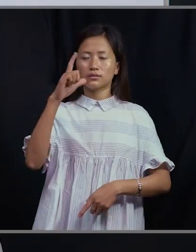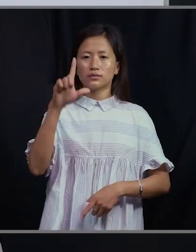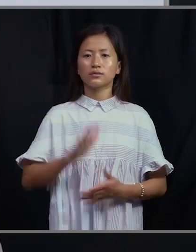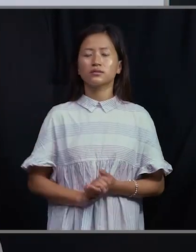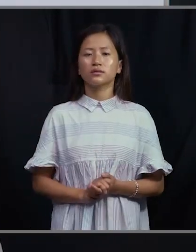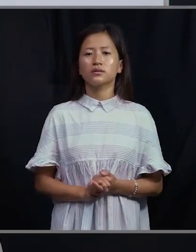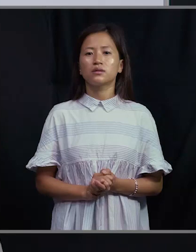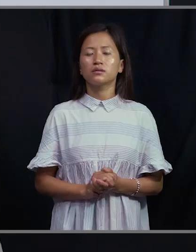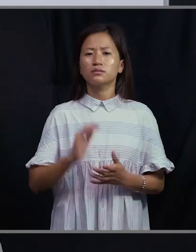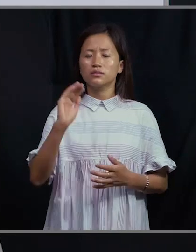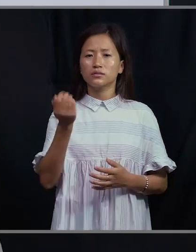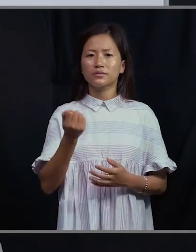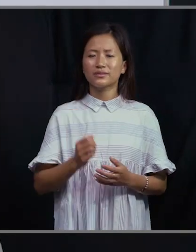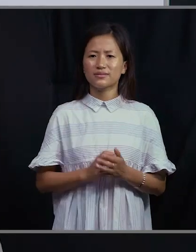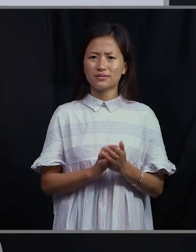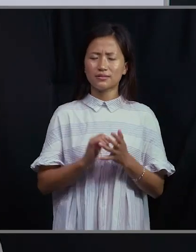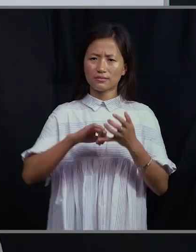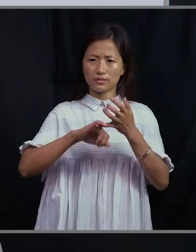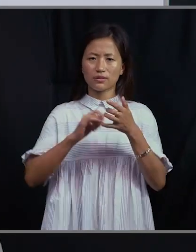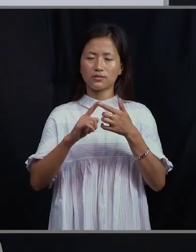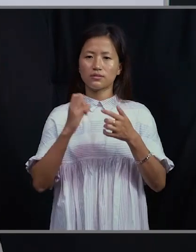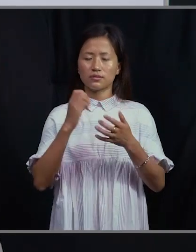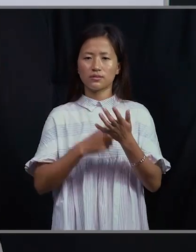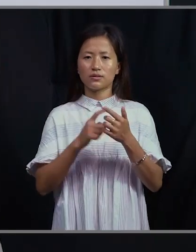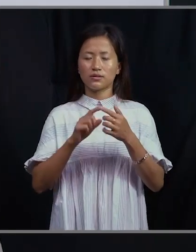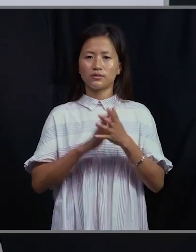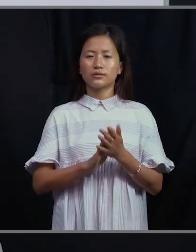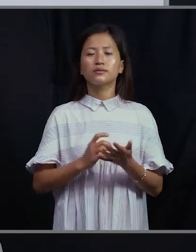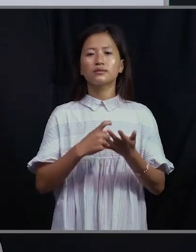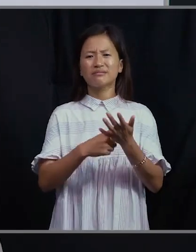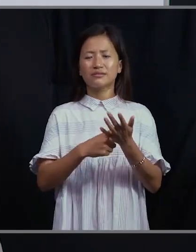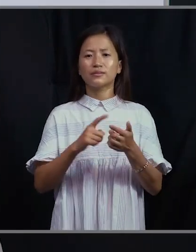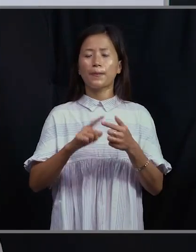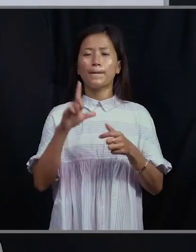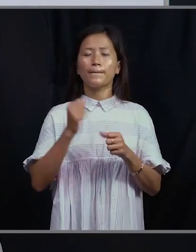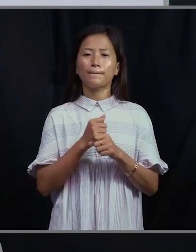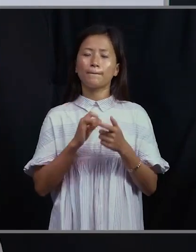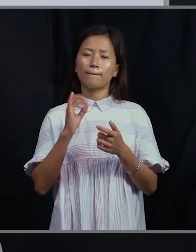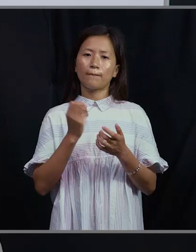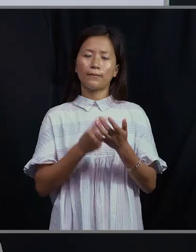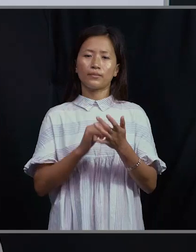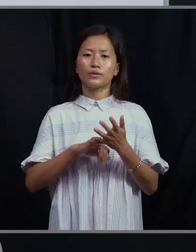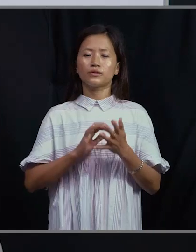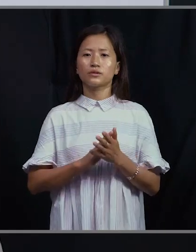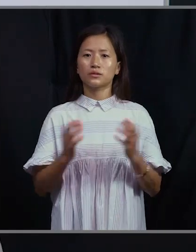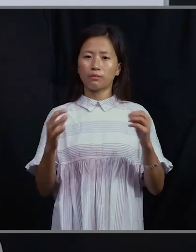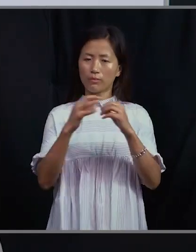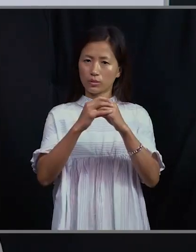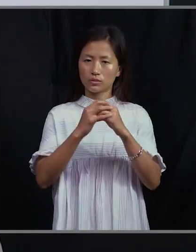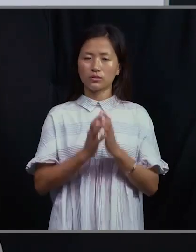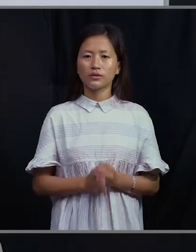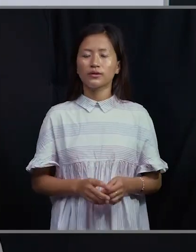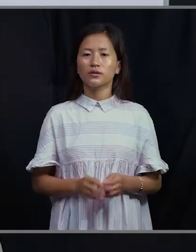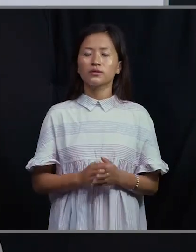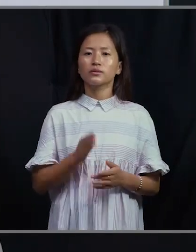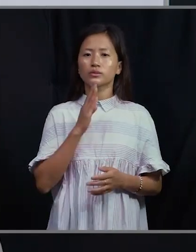is something sacred, and also it's a religious bond. So there are some vows which we take in front